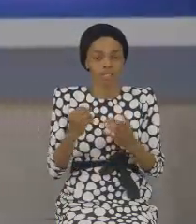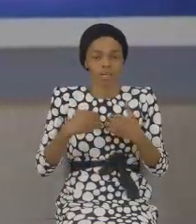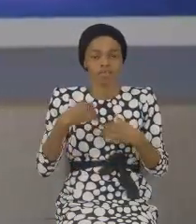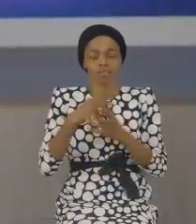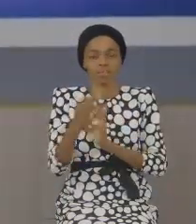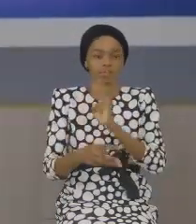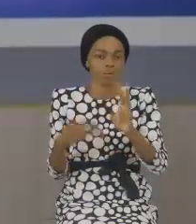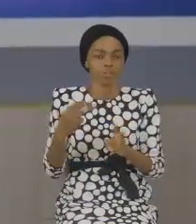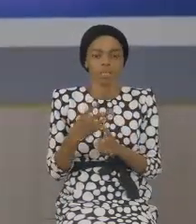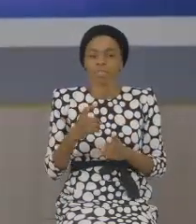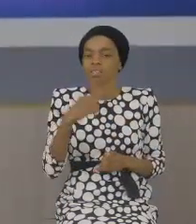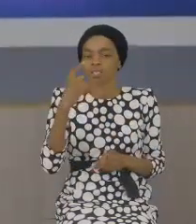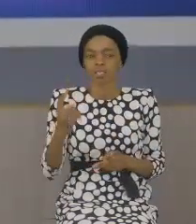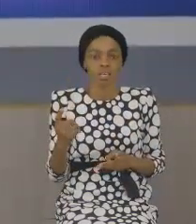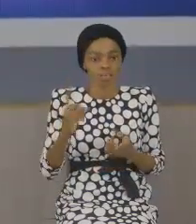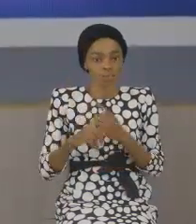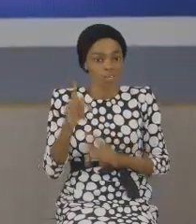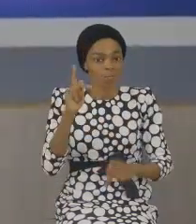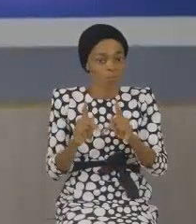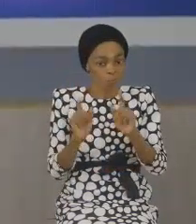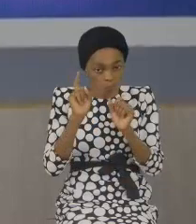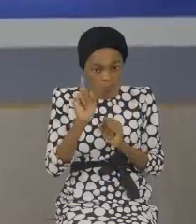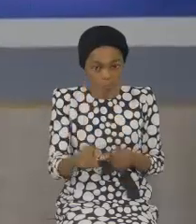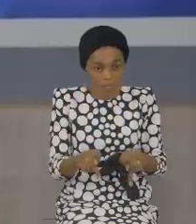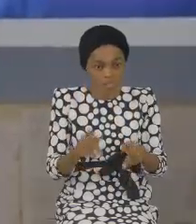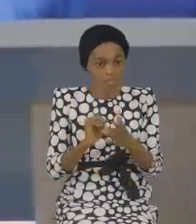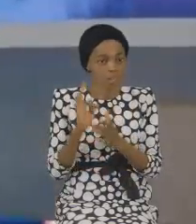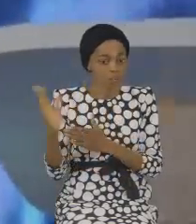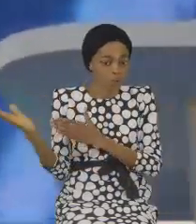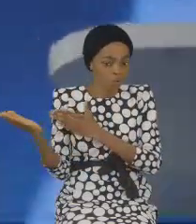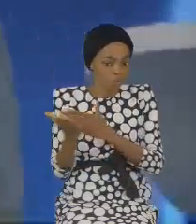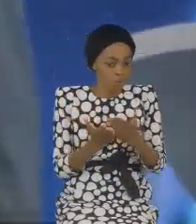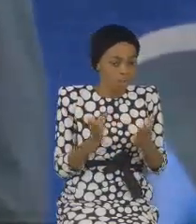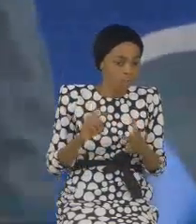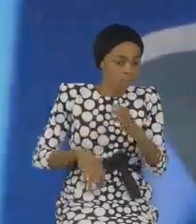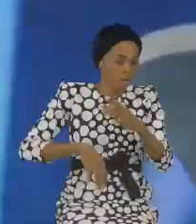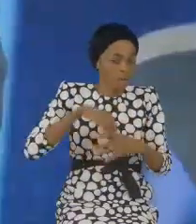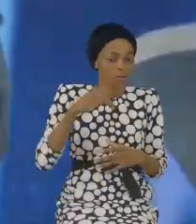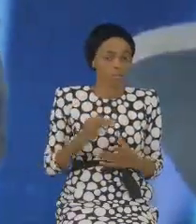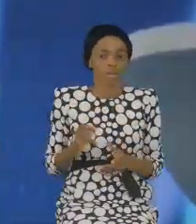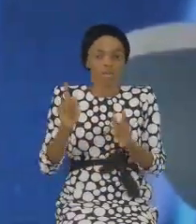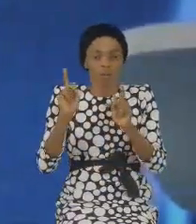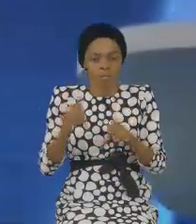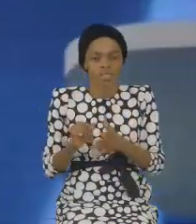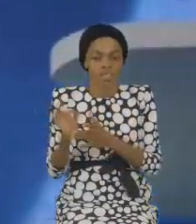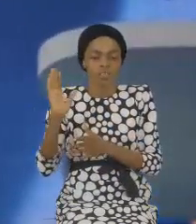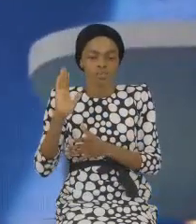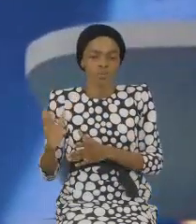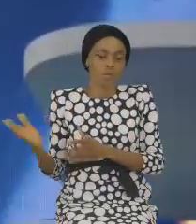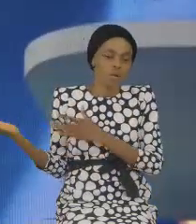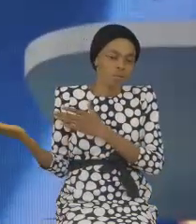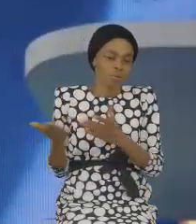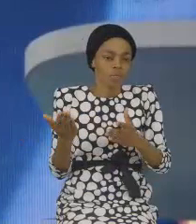them, to the one who was to bring them out, to the one who was to set them free, when he said, if the